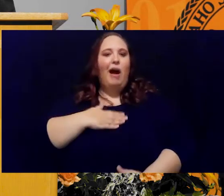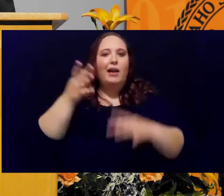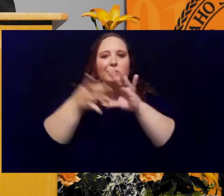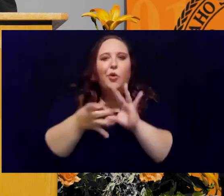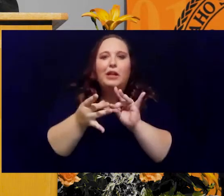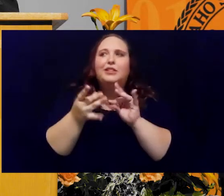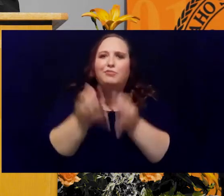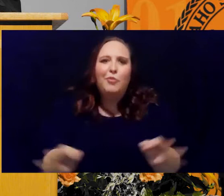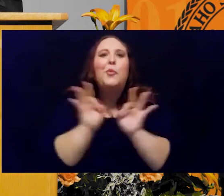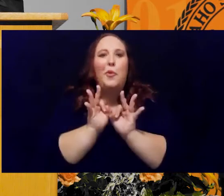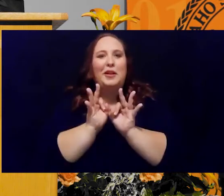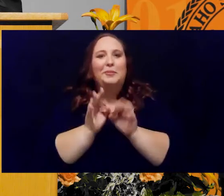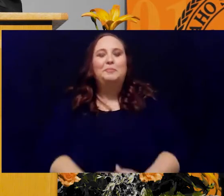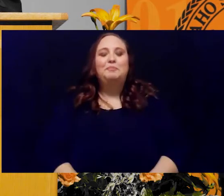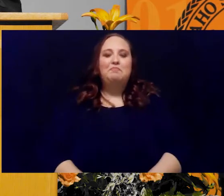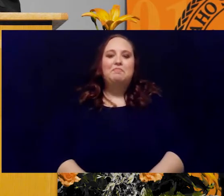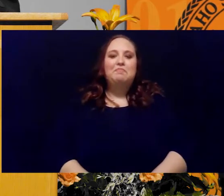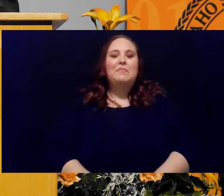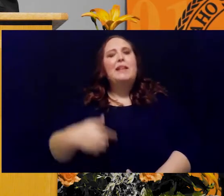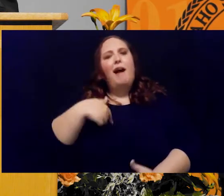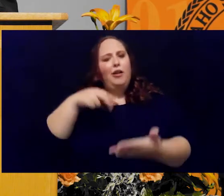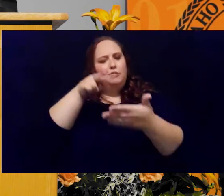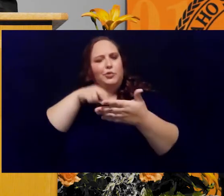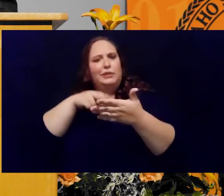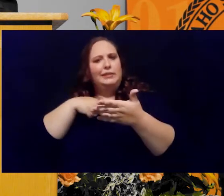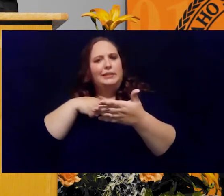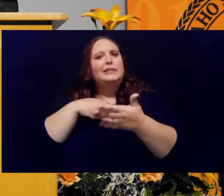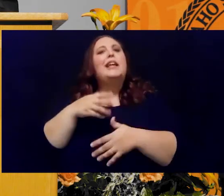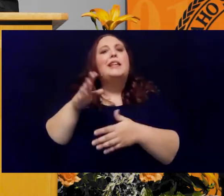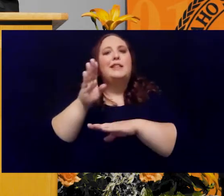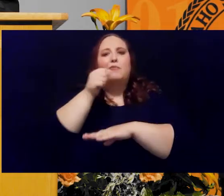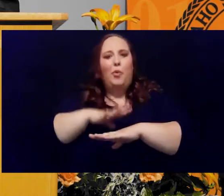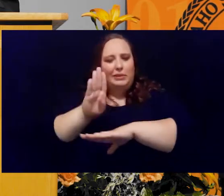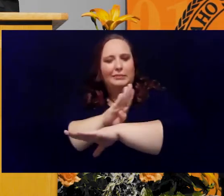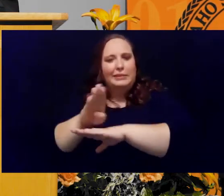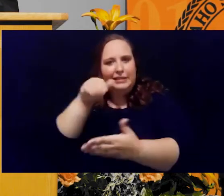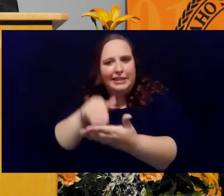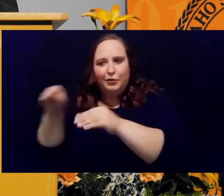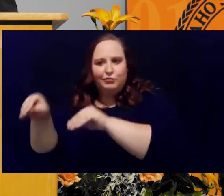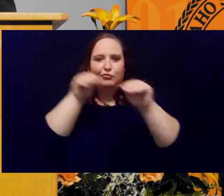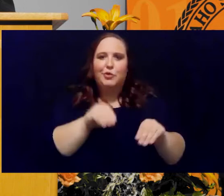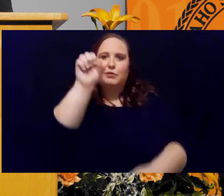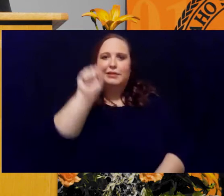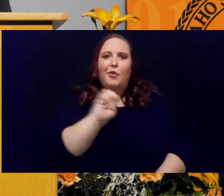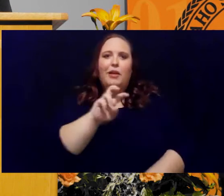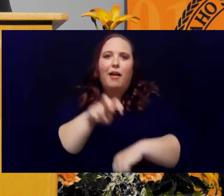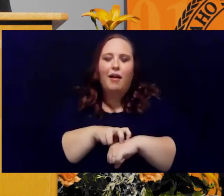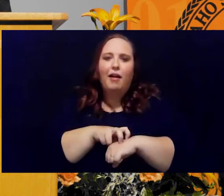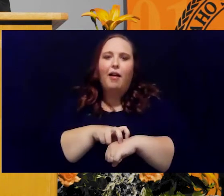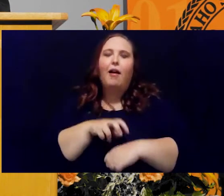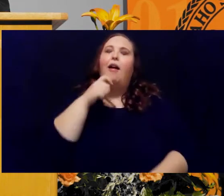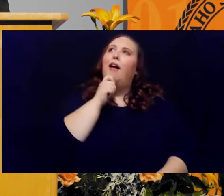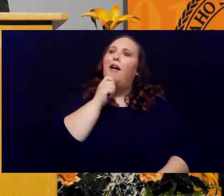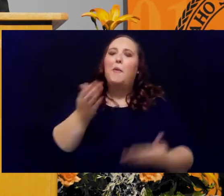meetings. And just the other day, I was reading how the Women's Business Center has come to Southeast Idaho, and I thought,